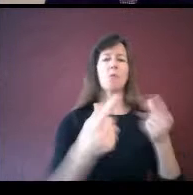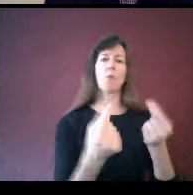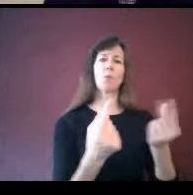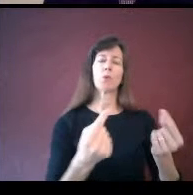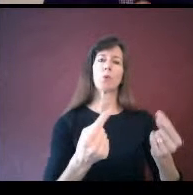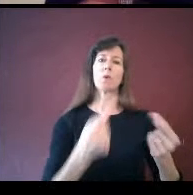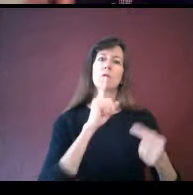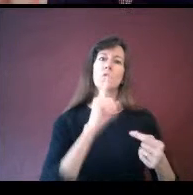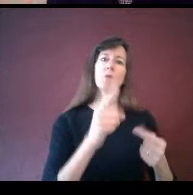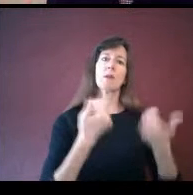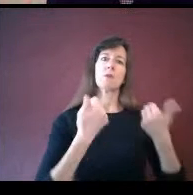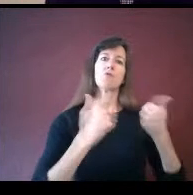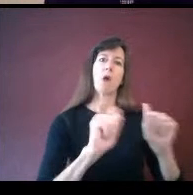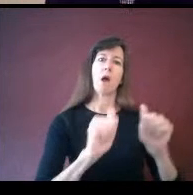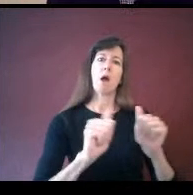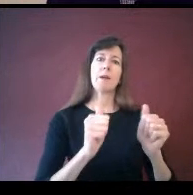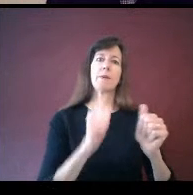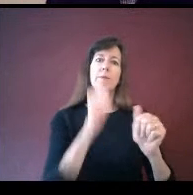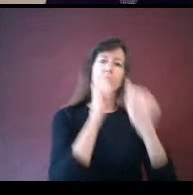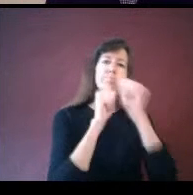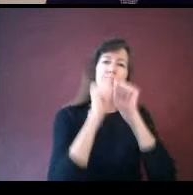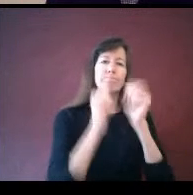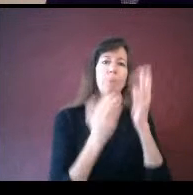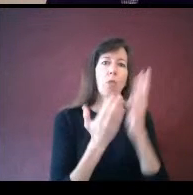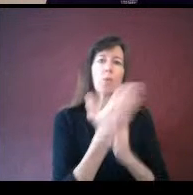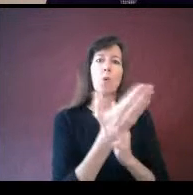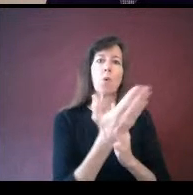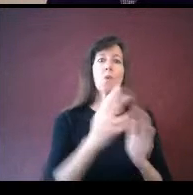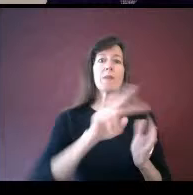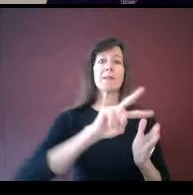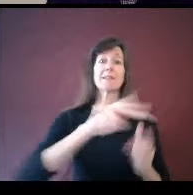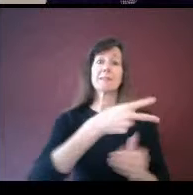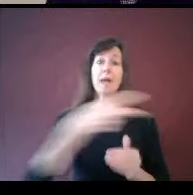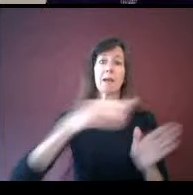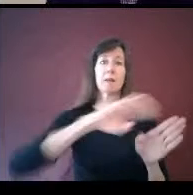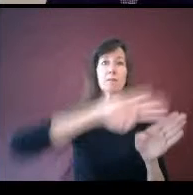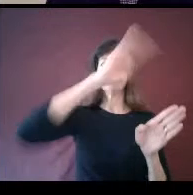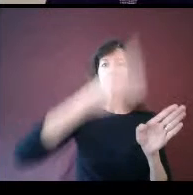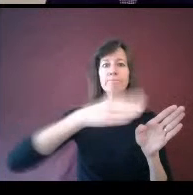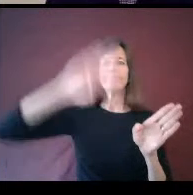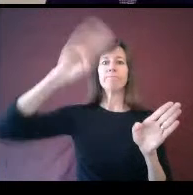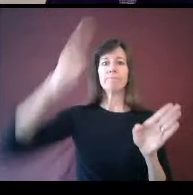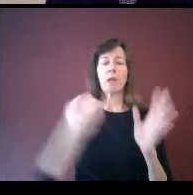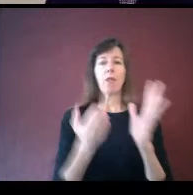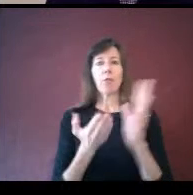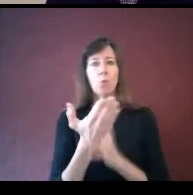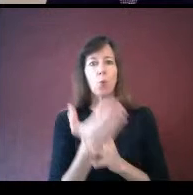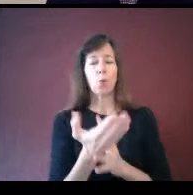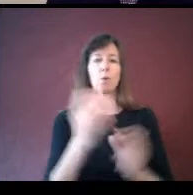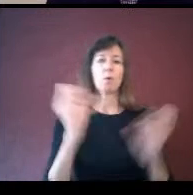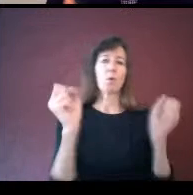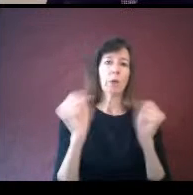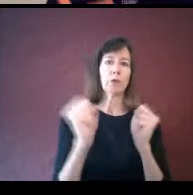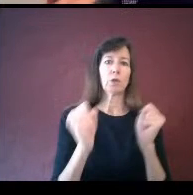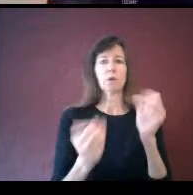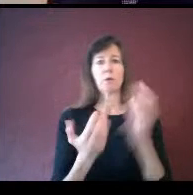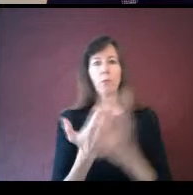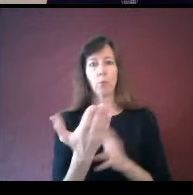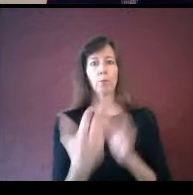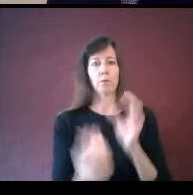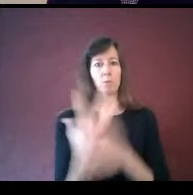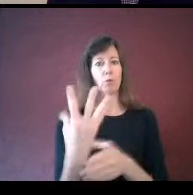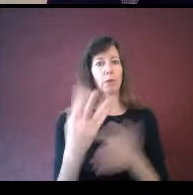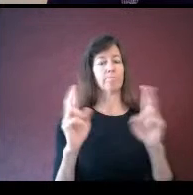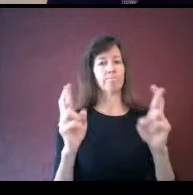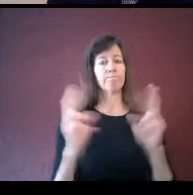wave and try to get through this winter into the spring. Since the last update, we have seen cases continue to